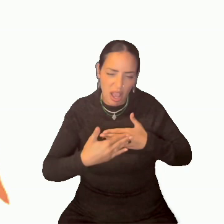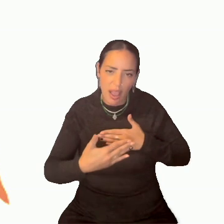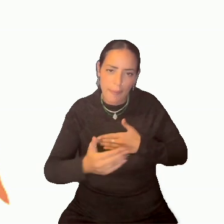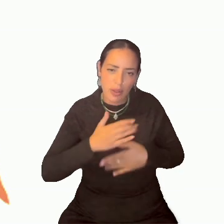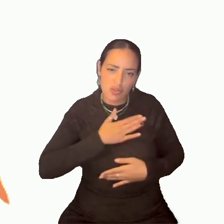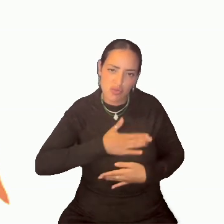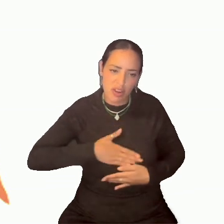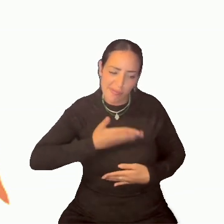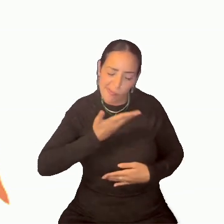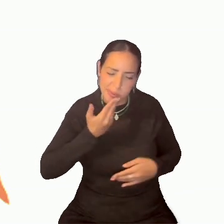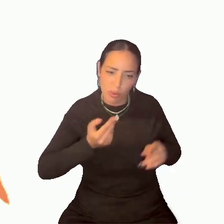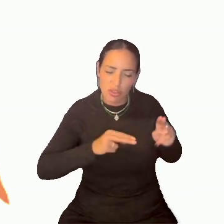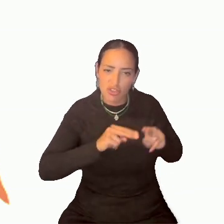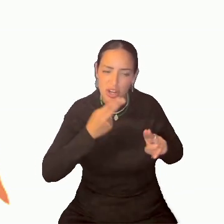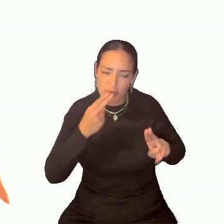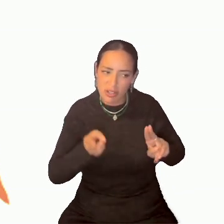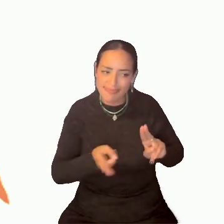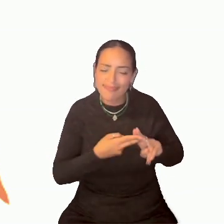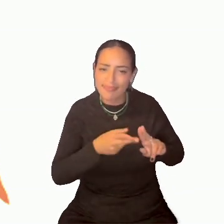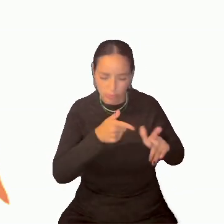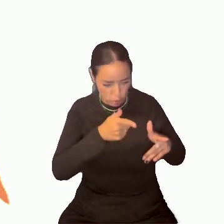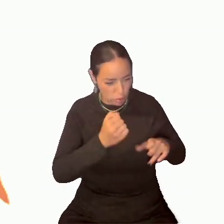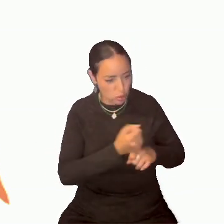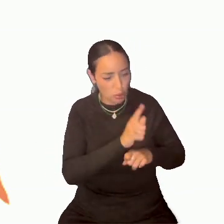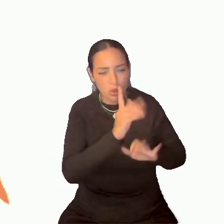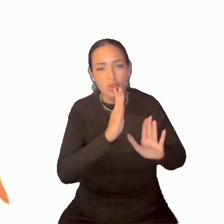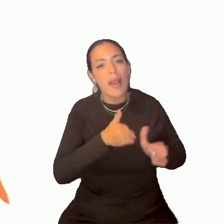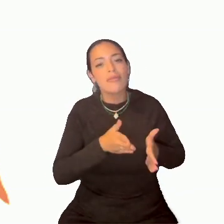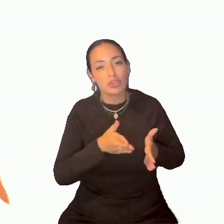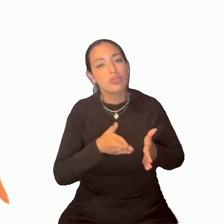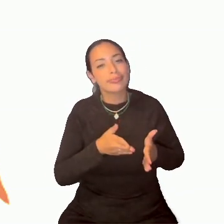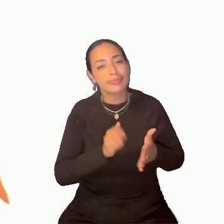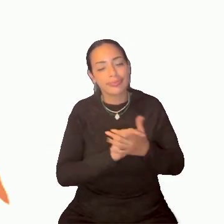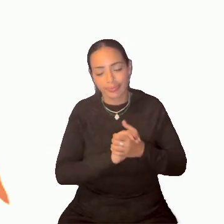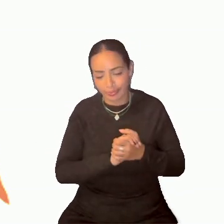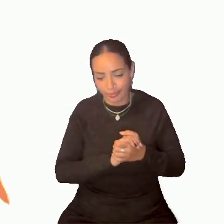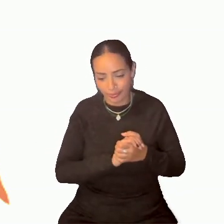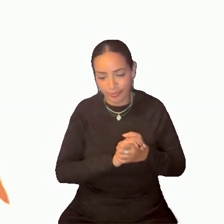do what it is that they need to do. So often in those